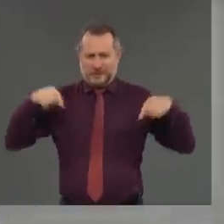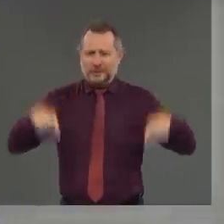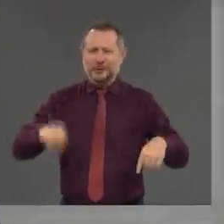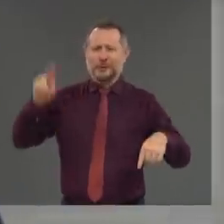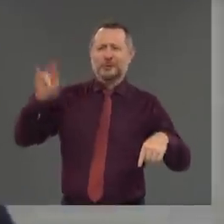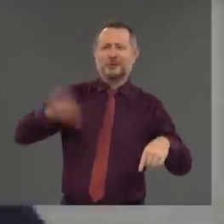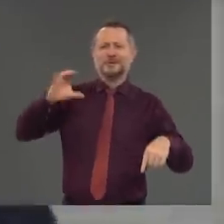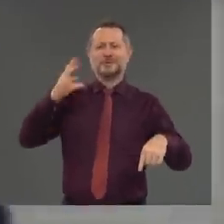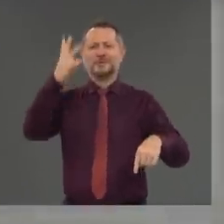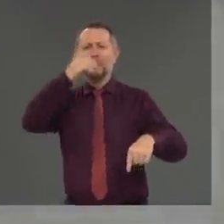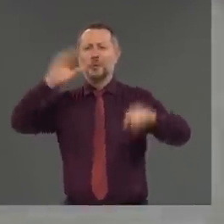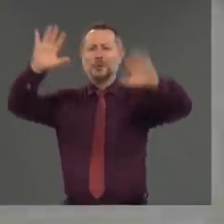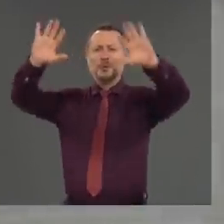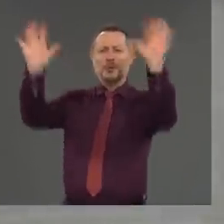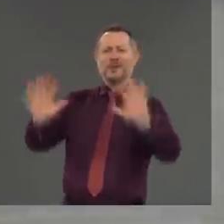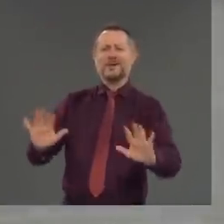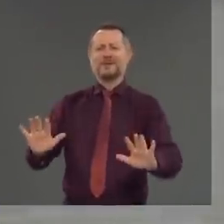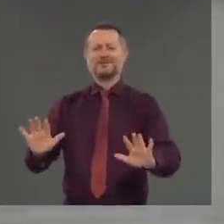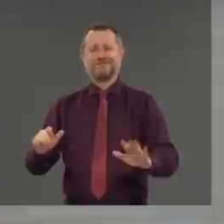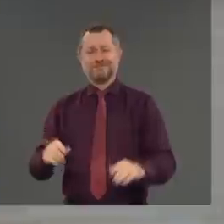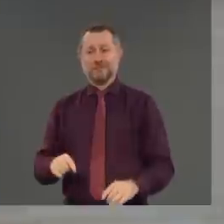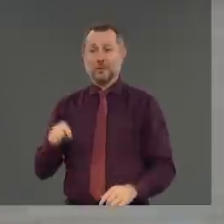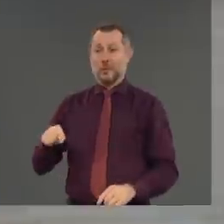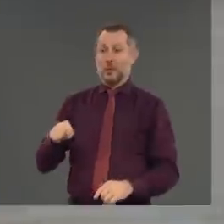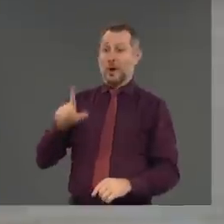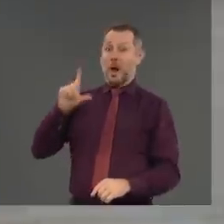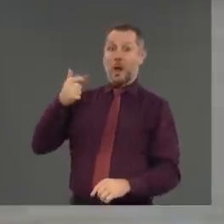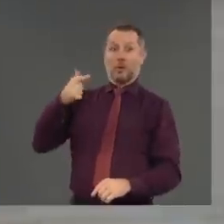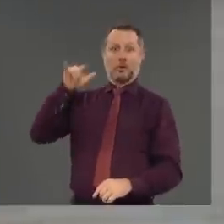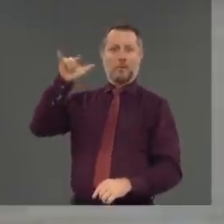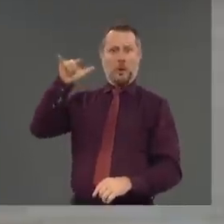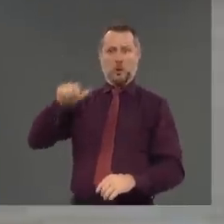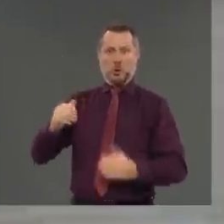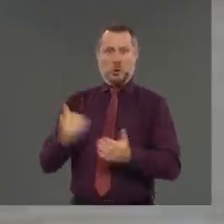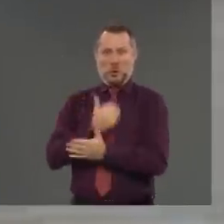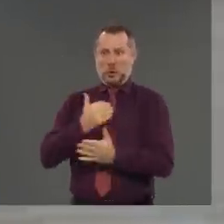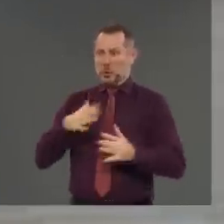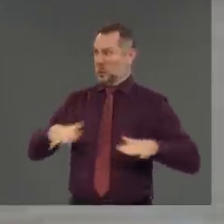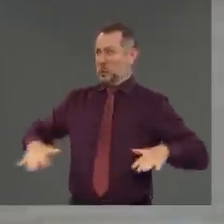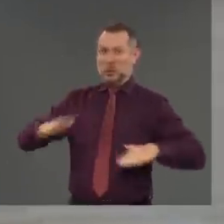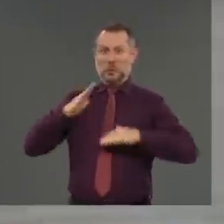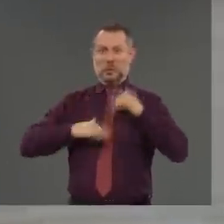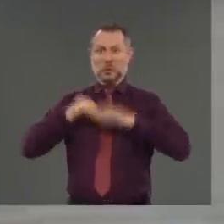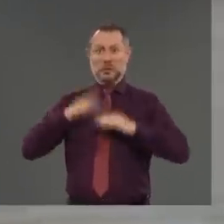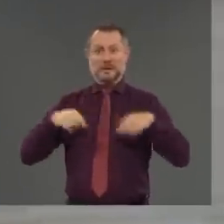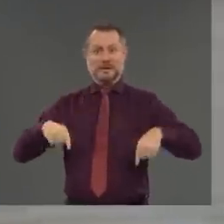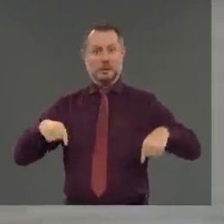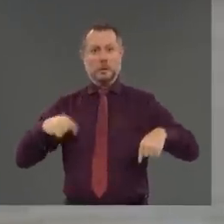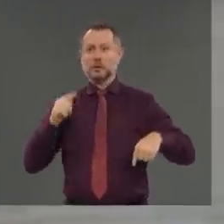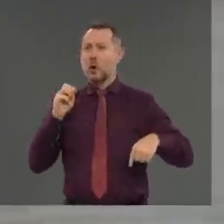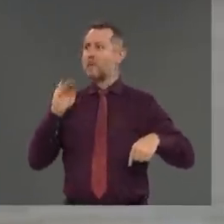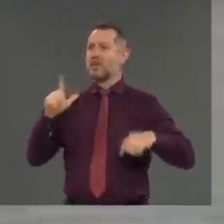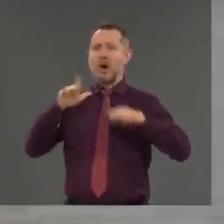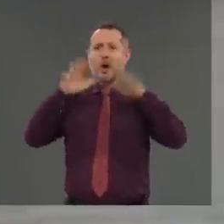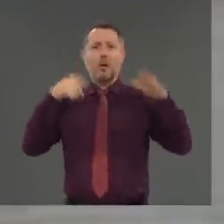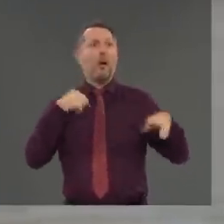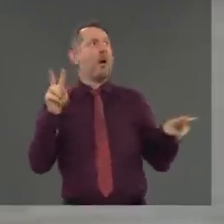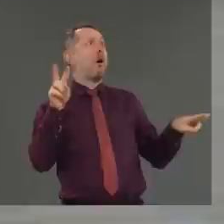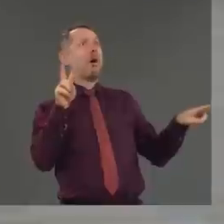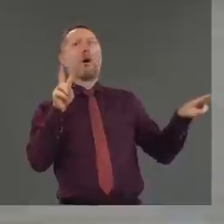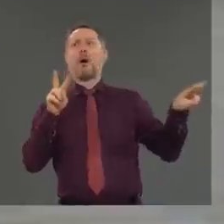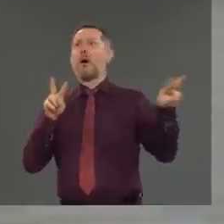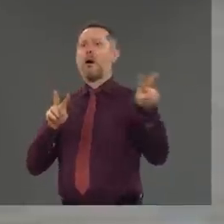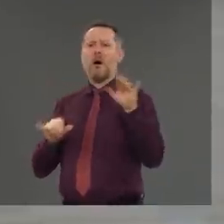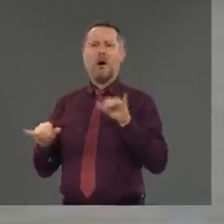LaGuardia Airport, the new LaGuardia Airport. This is really breathtaking. I wish you all could get a